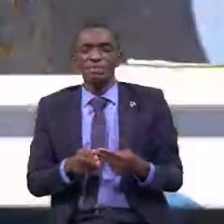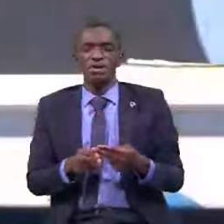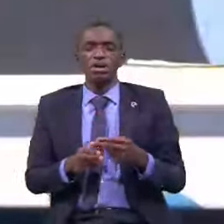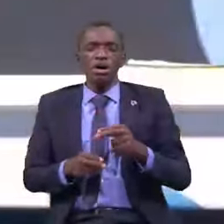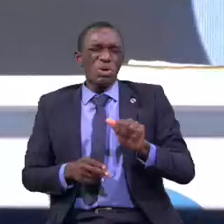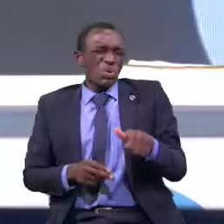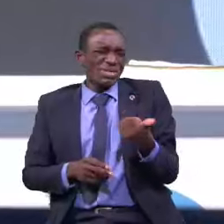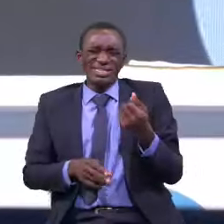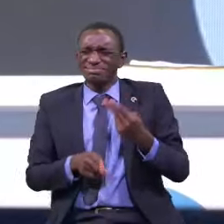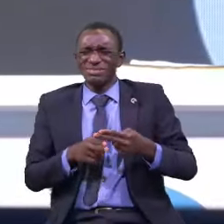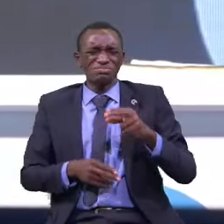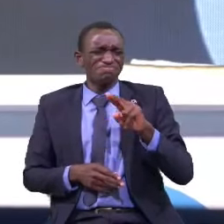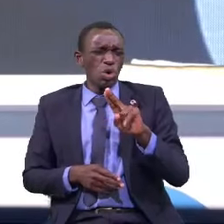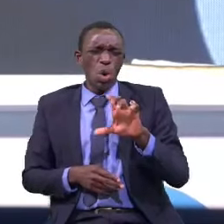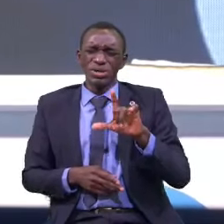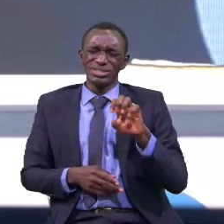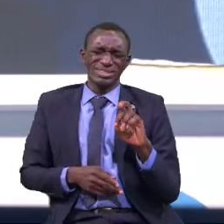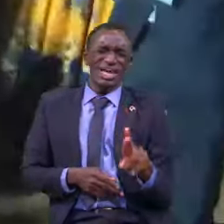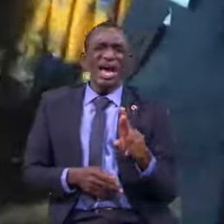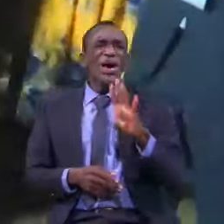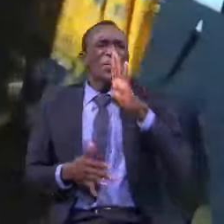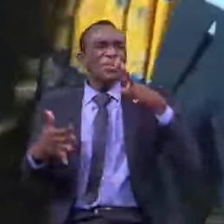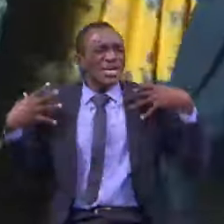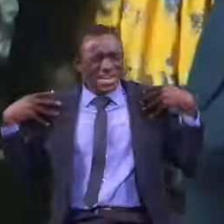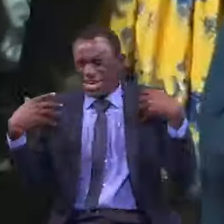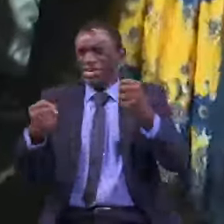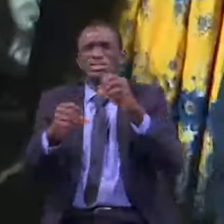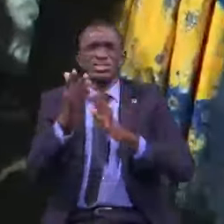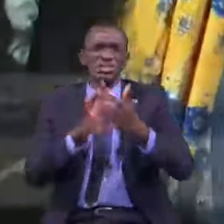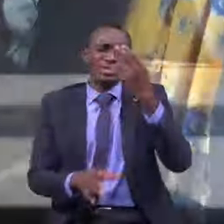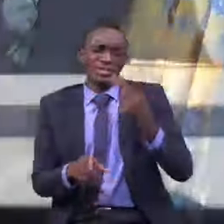Ulcer. Be healed in Jesus' name.